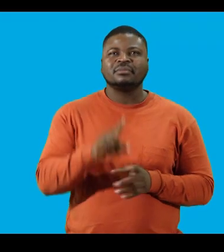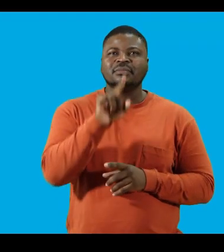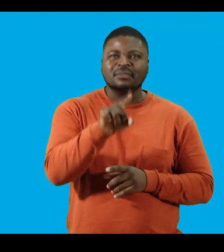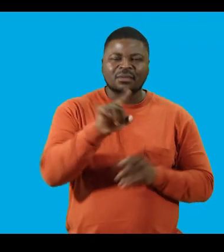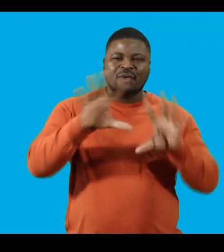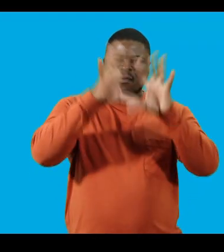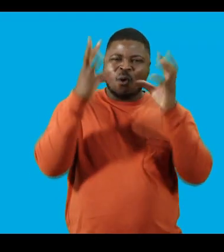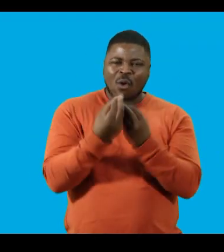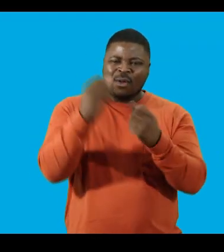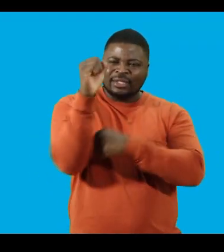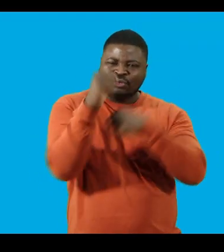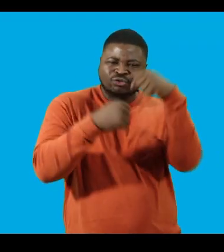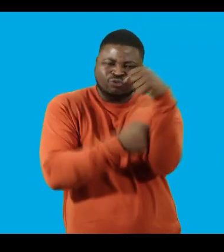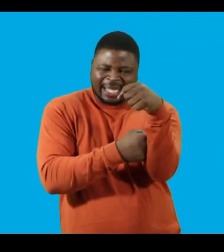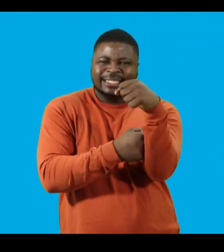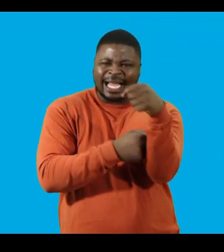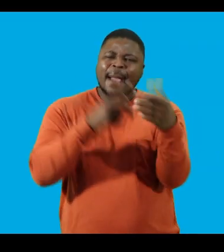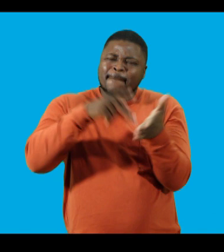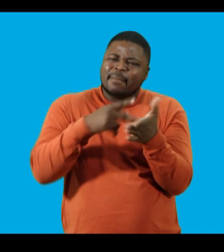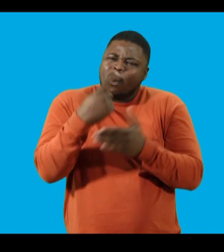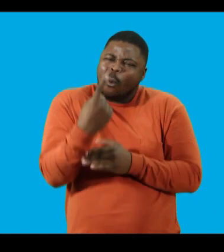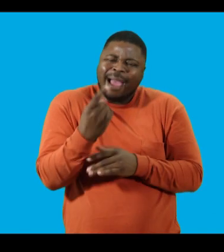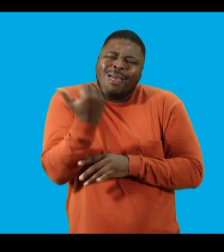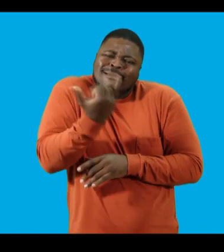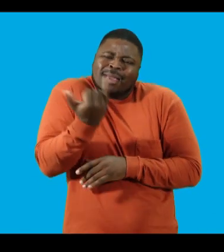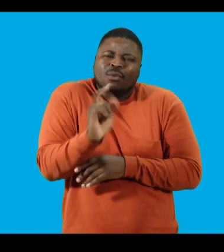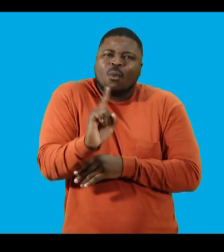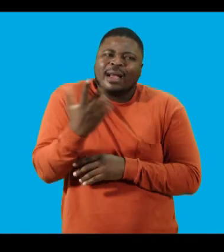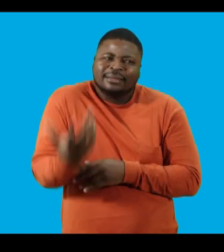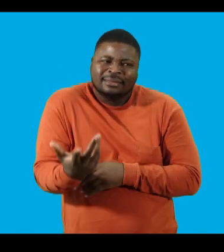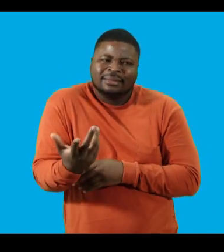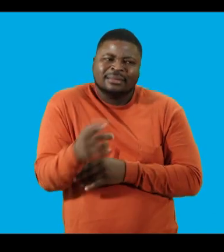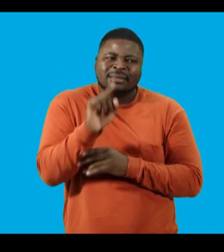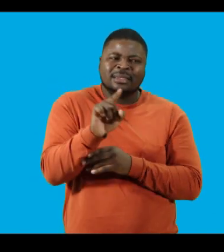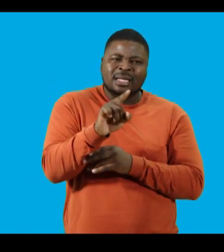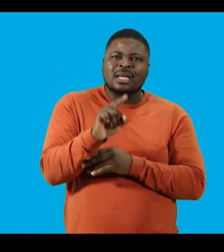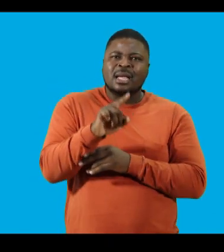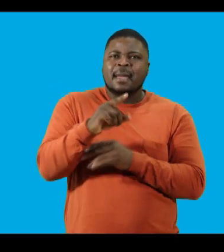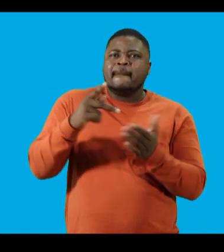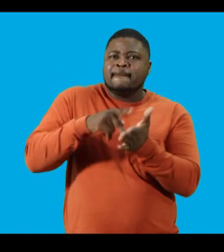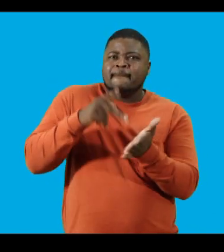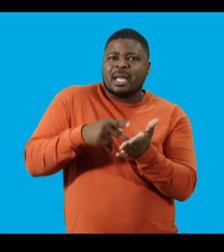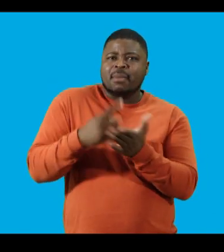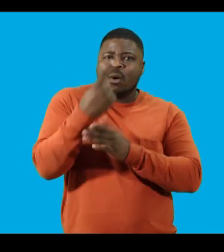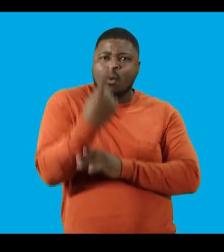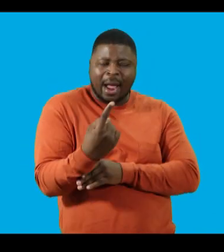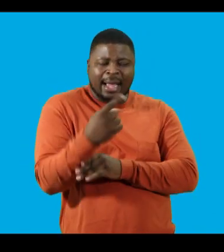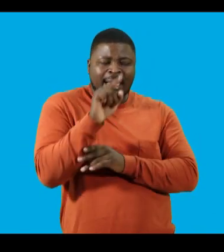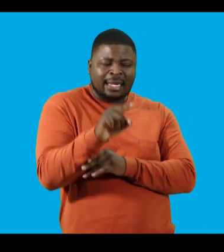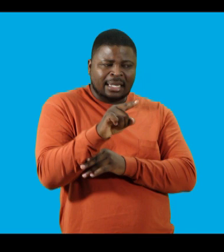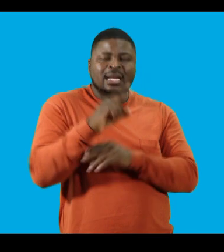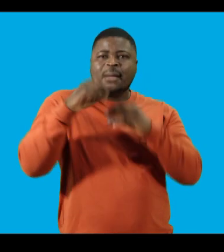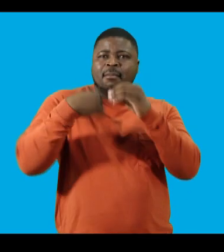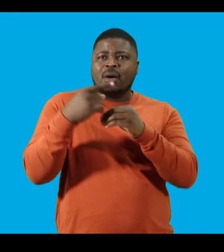What is the overall structure of the paper? Question 1 is level 1 questions